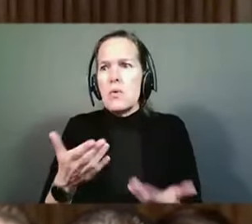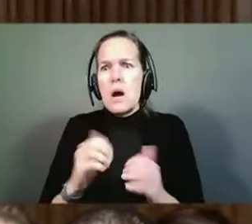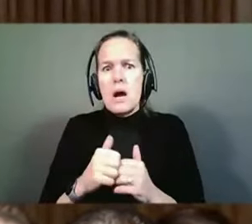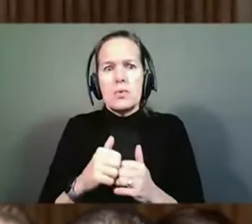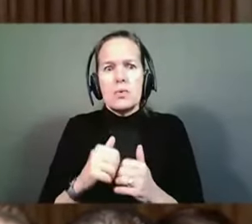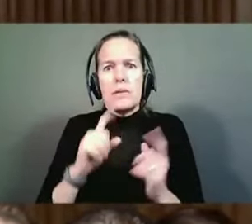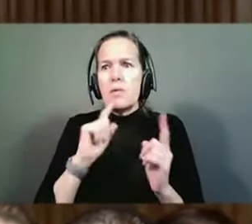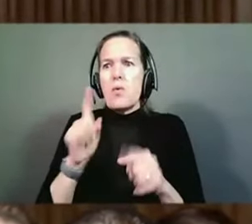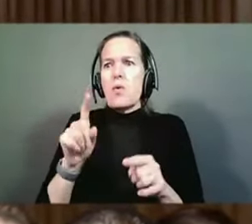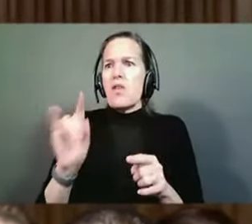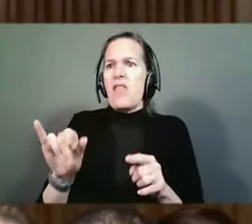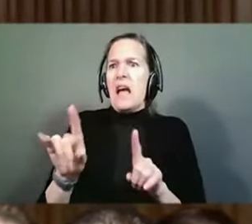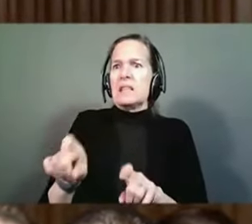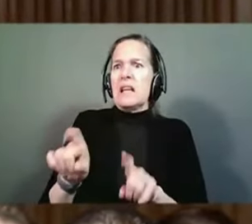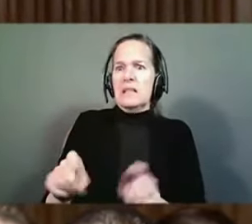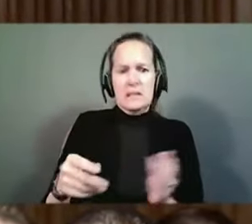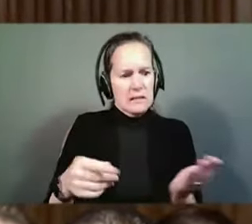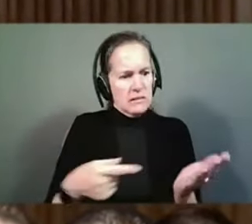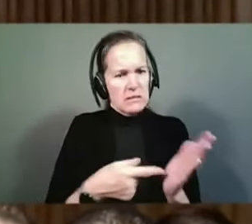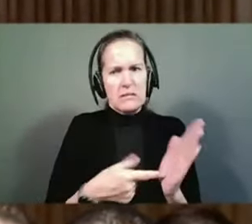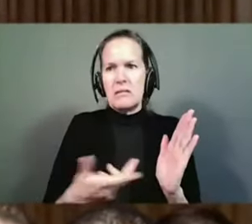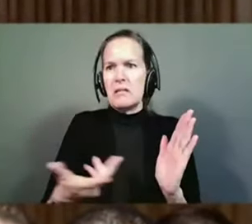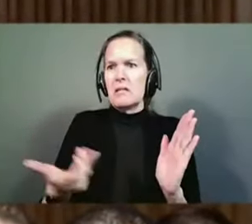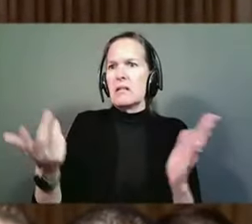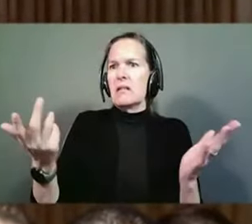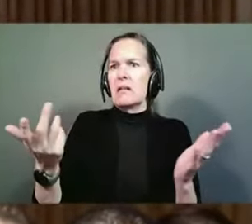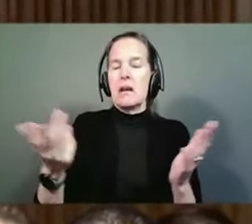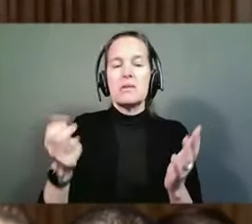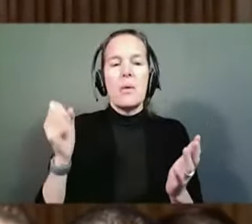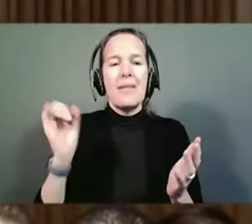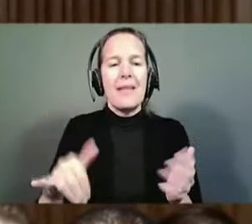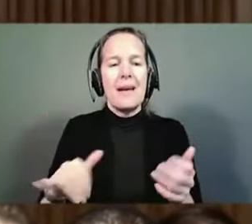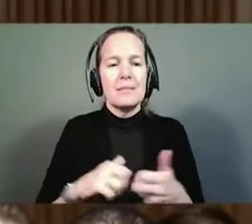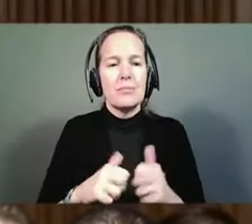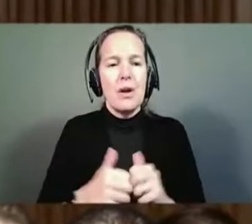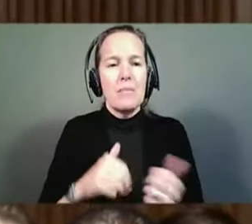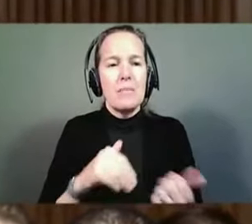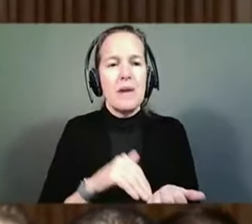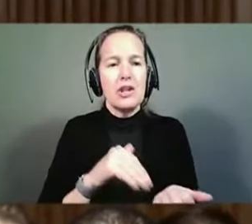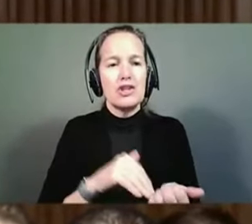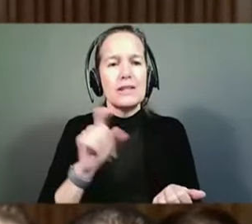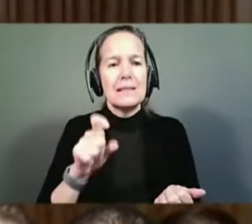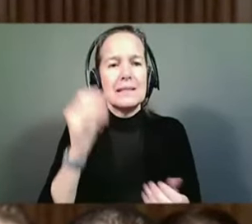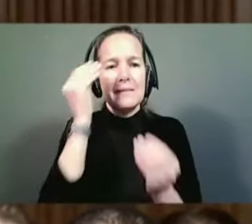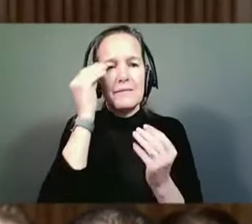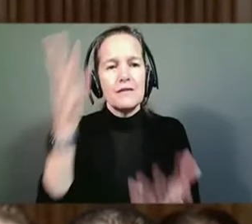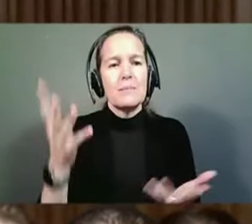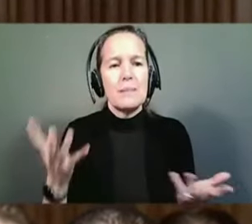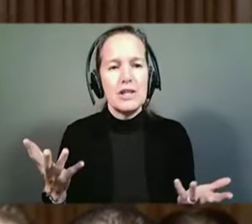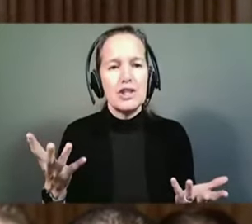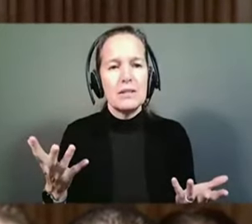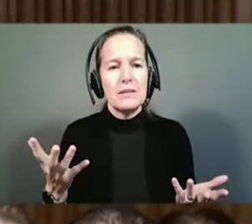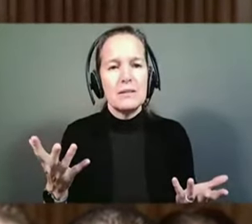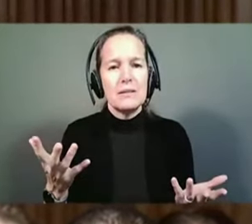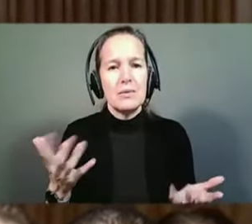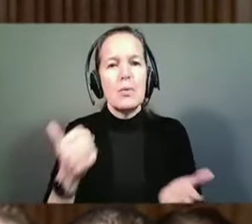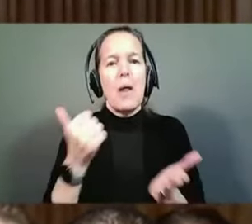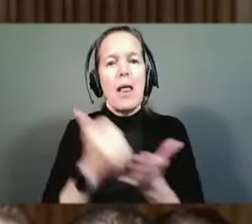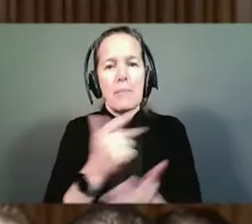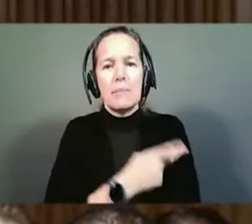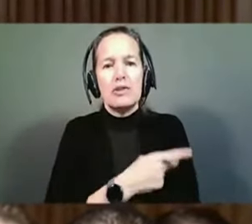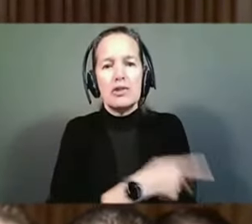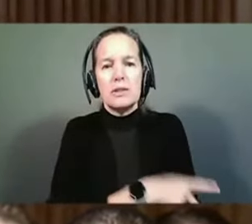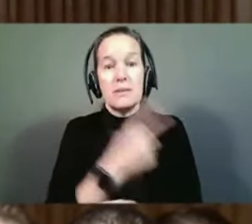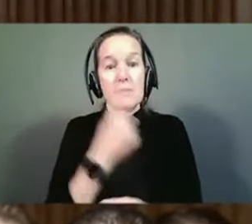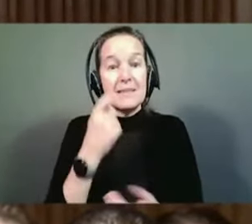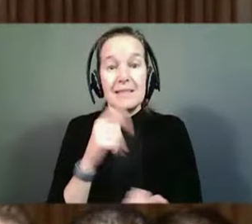stool. And so I think that's part of the problem, is the doctors need the information so that they can help the patients, because they just don't know